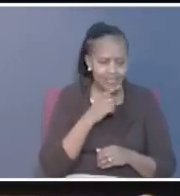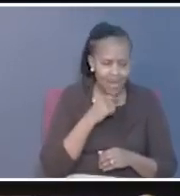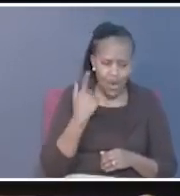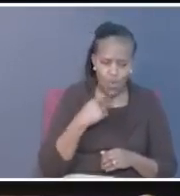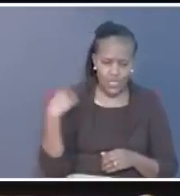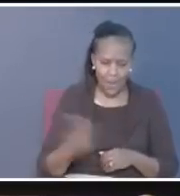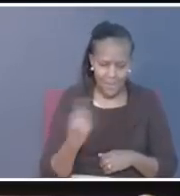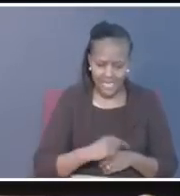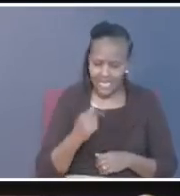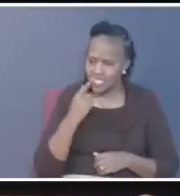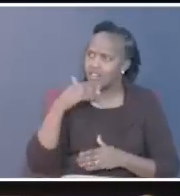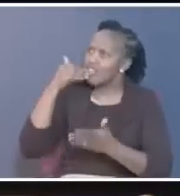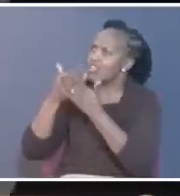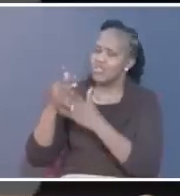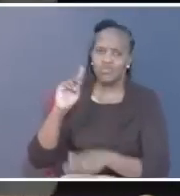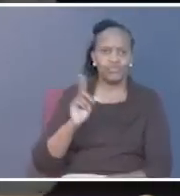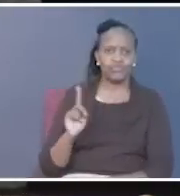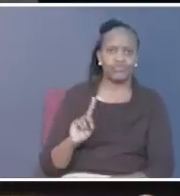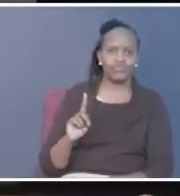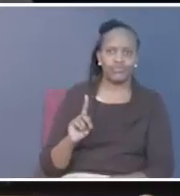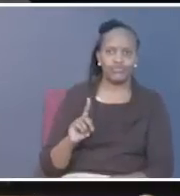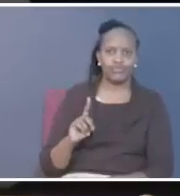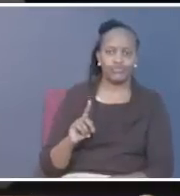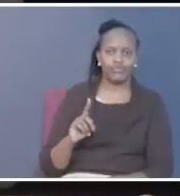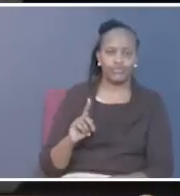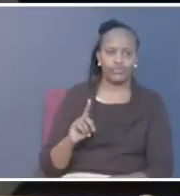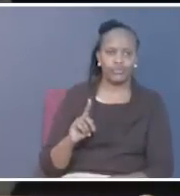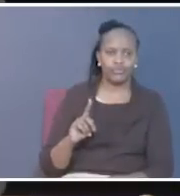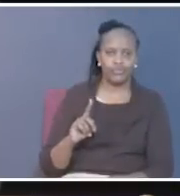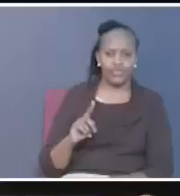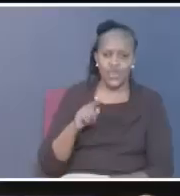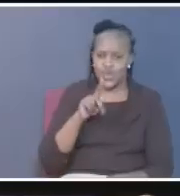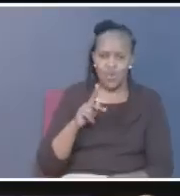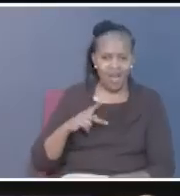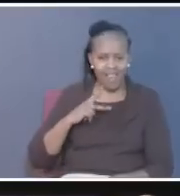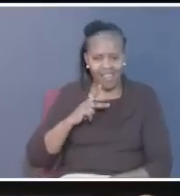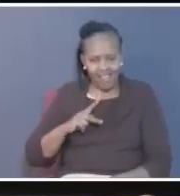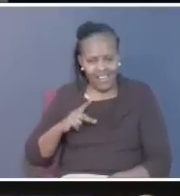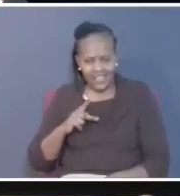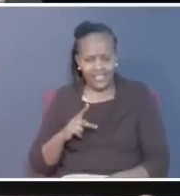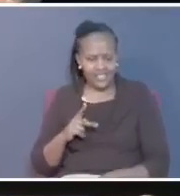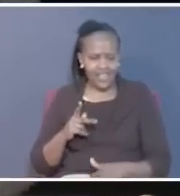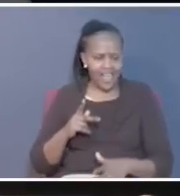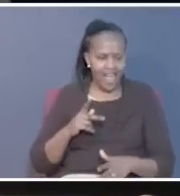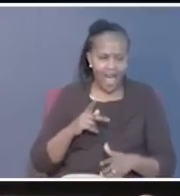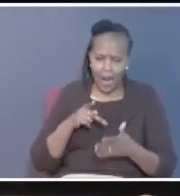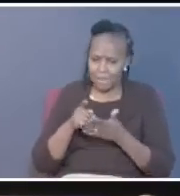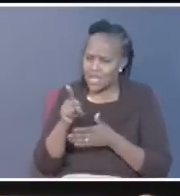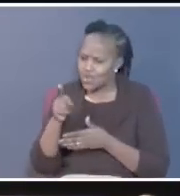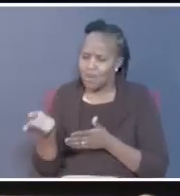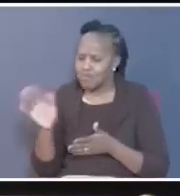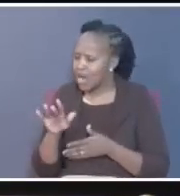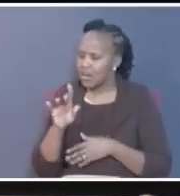much. I appreciate you. You are so kind and generous. I'll make sure I'll pay you